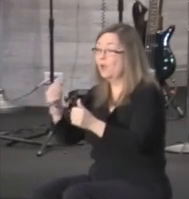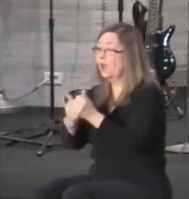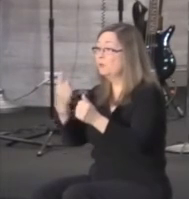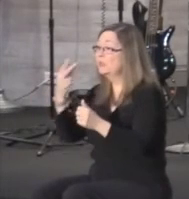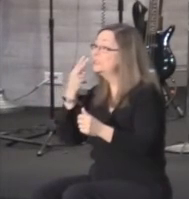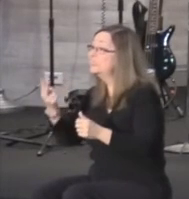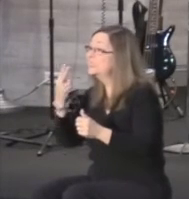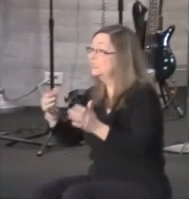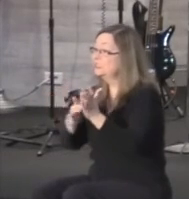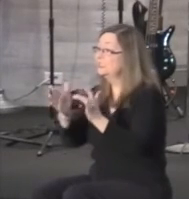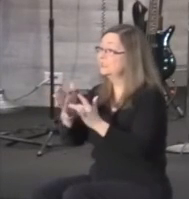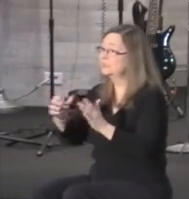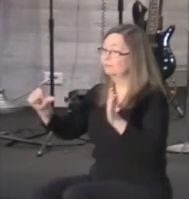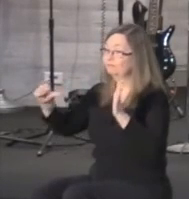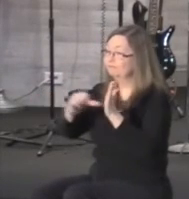you know.